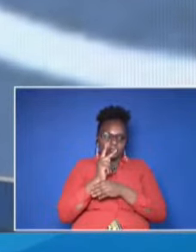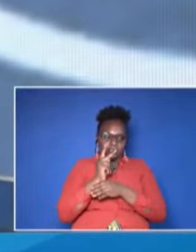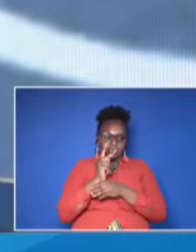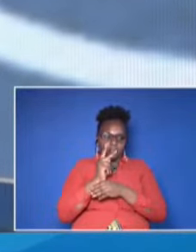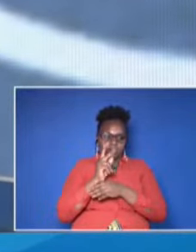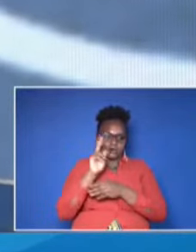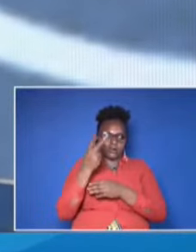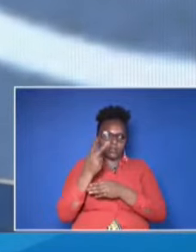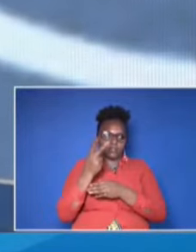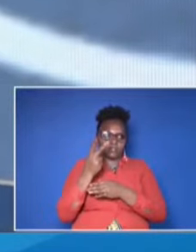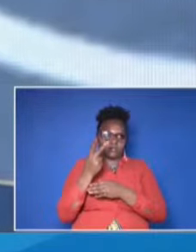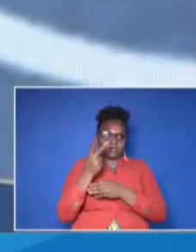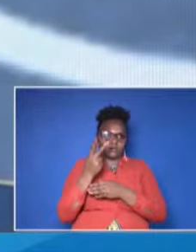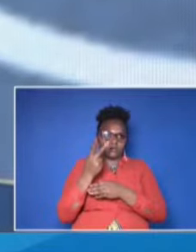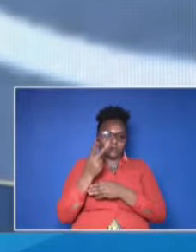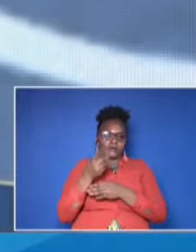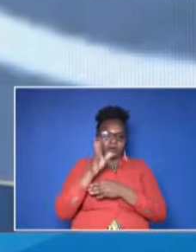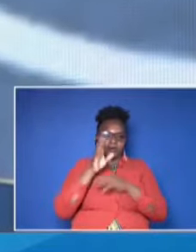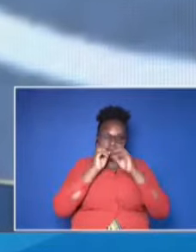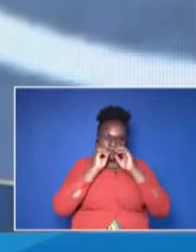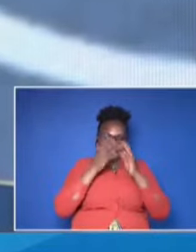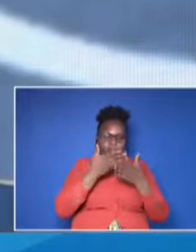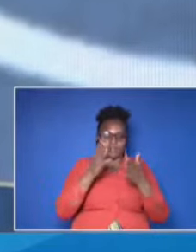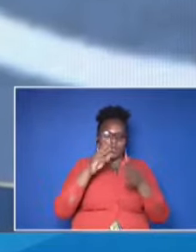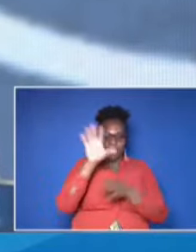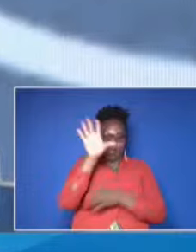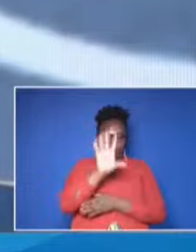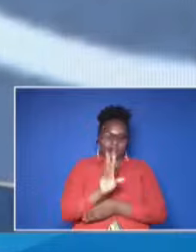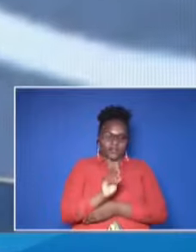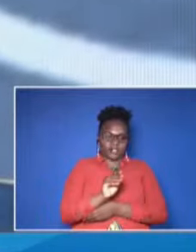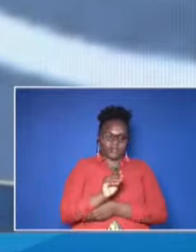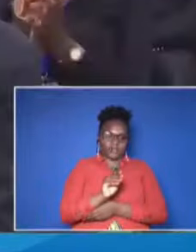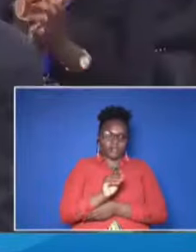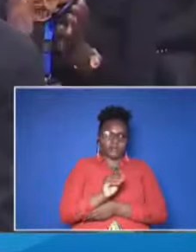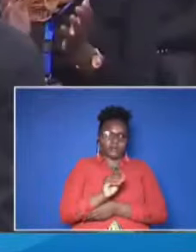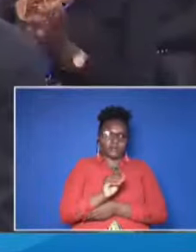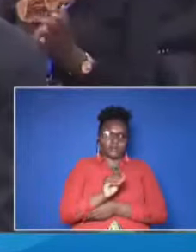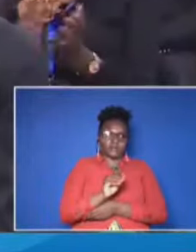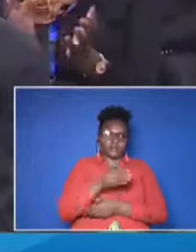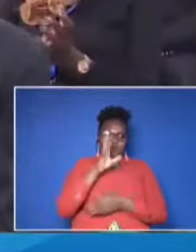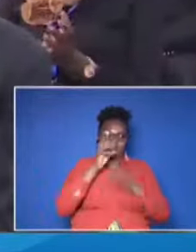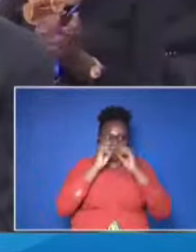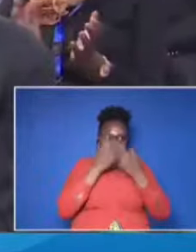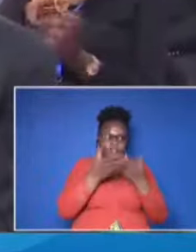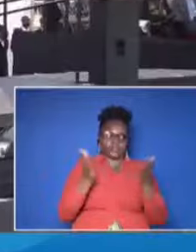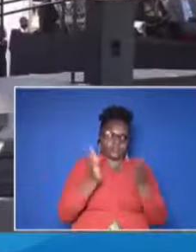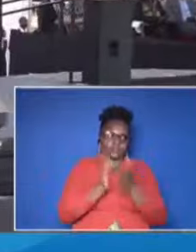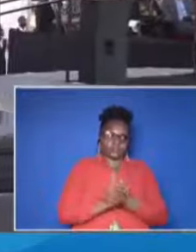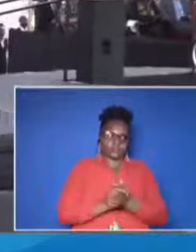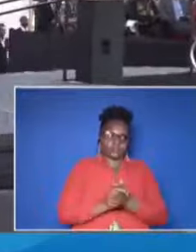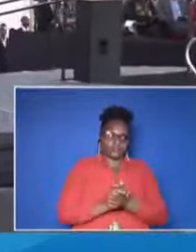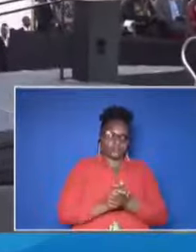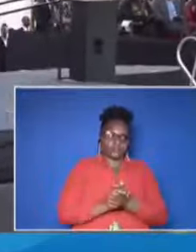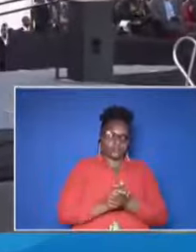Kenya and God bless our africaa thank you may the Lord bless